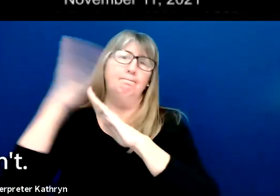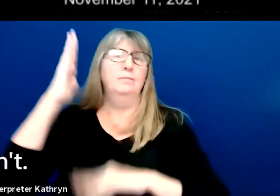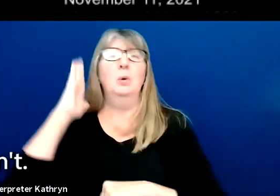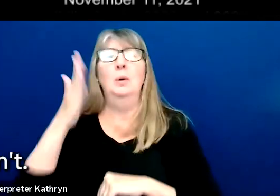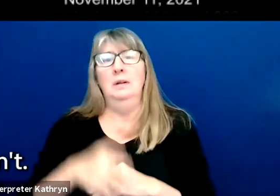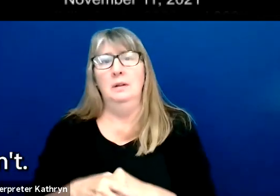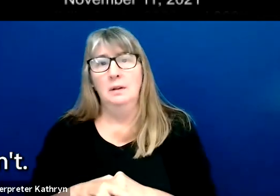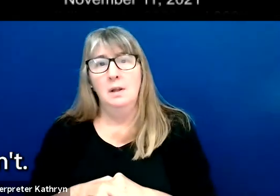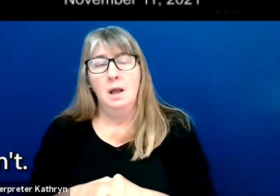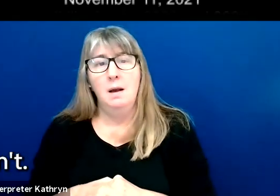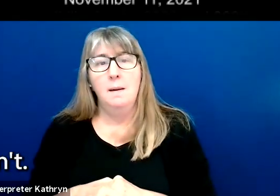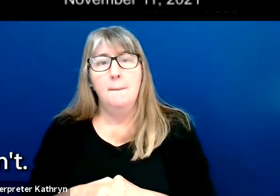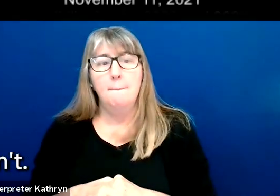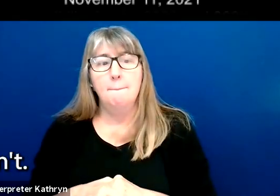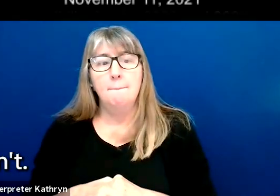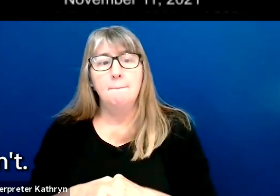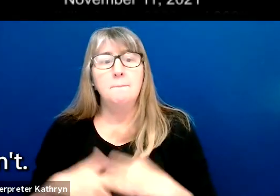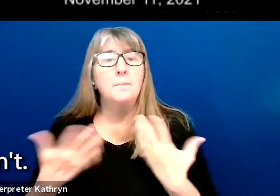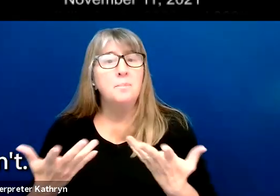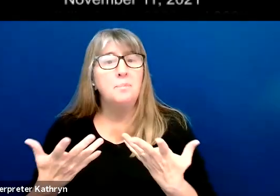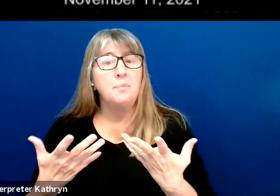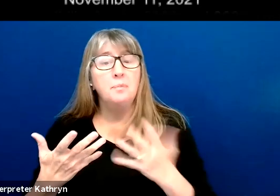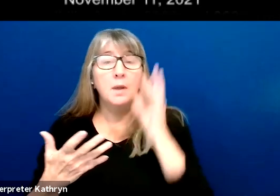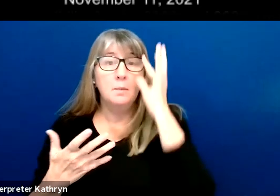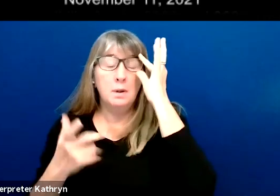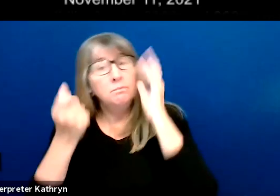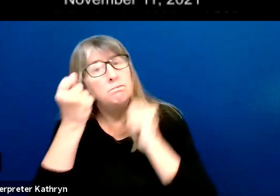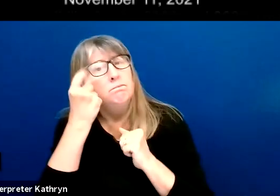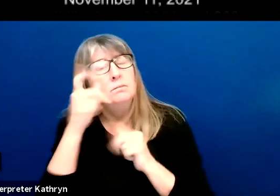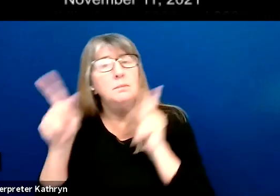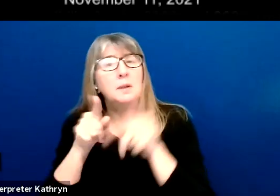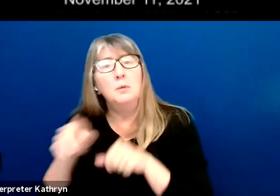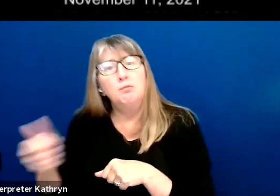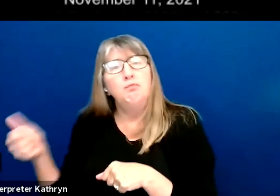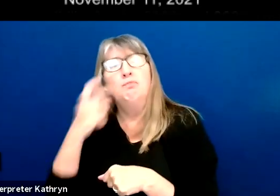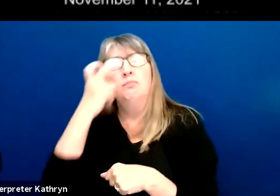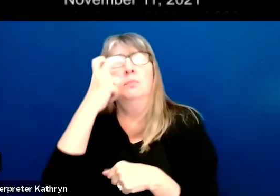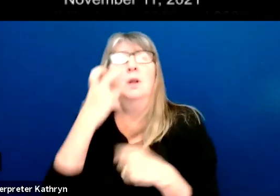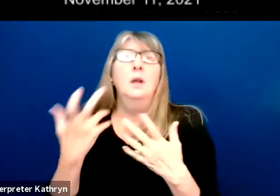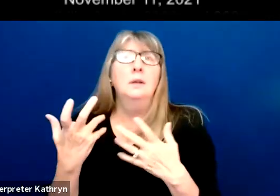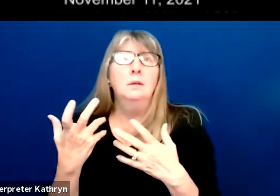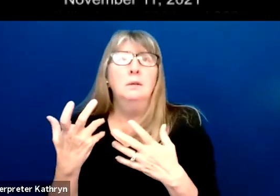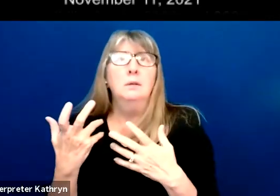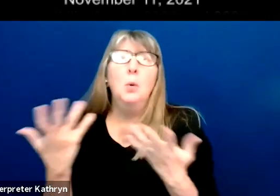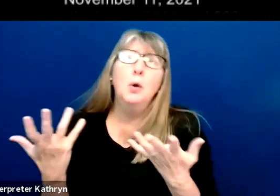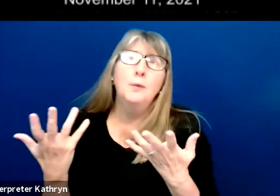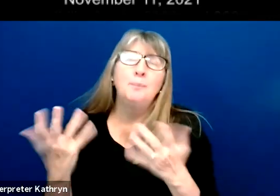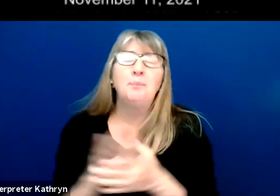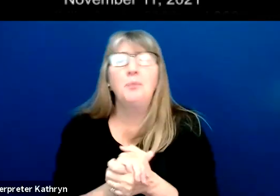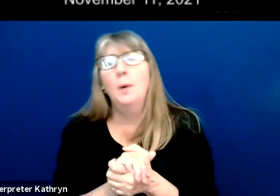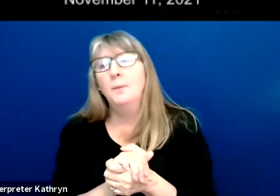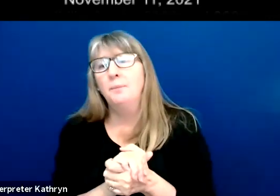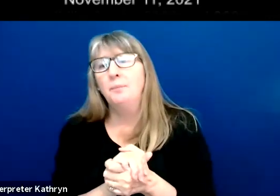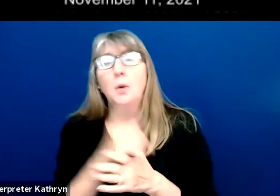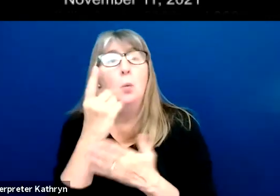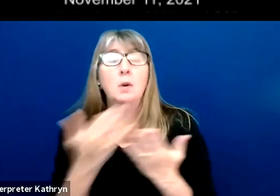And but blind people shouldn't. One of the things that I